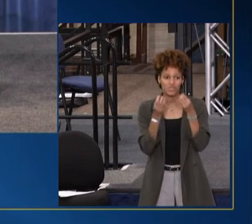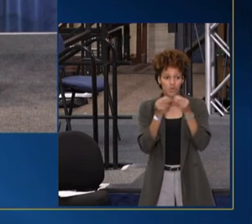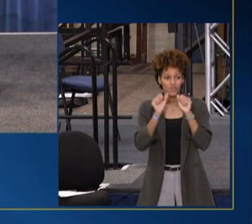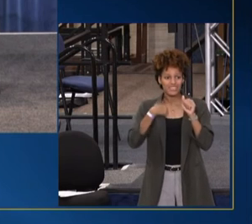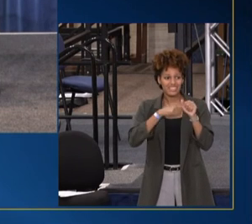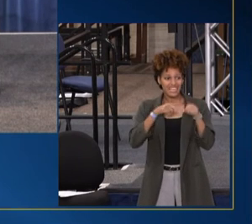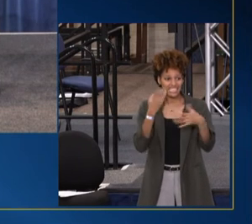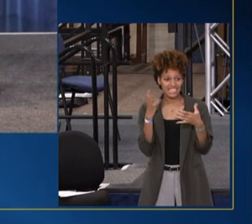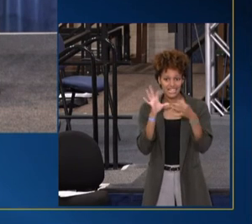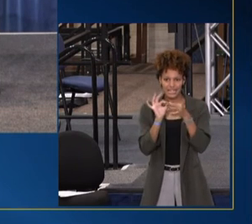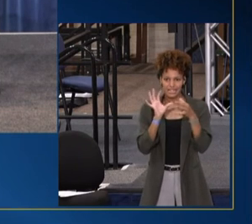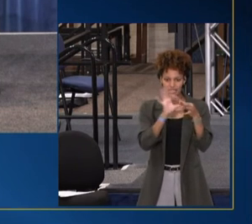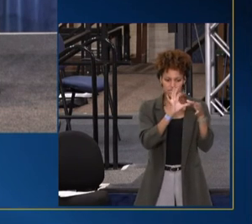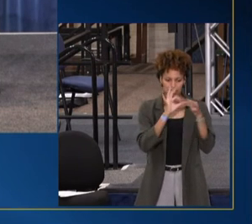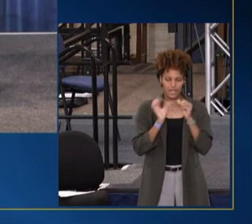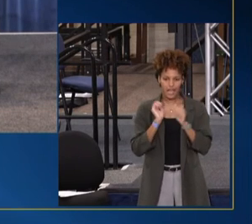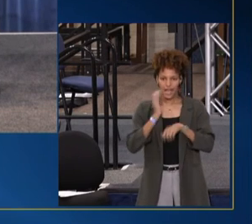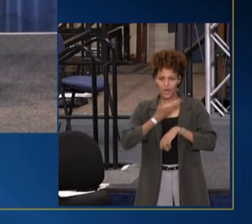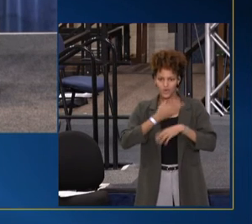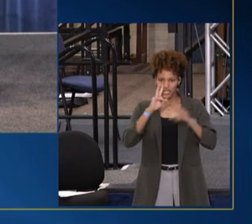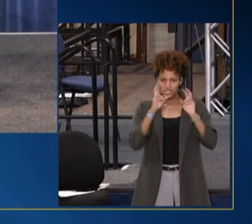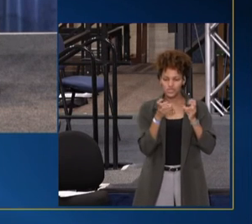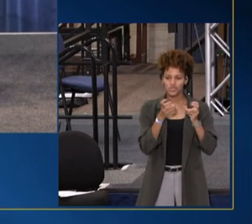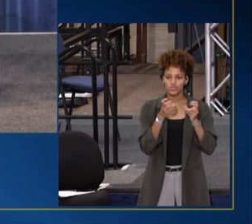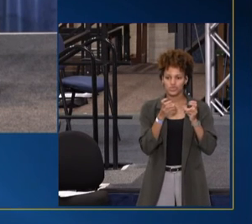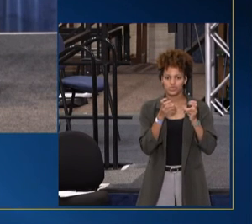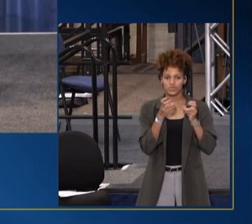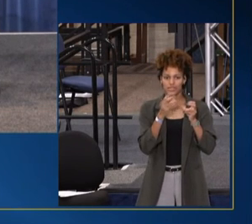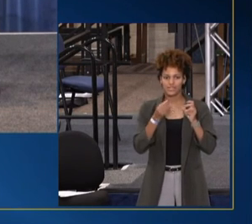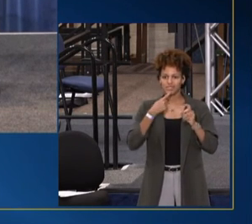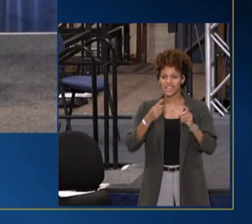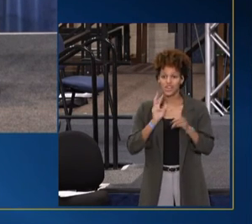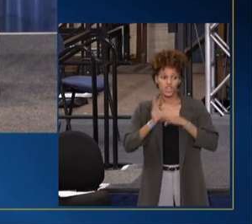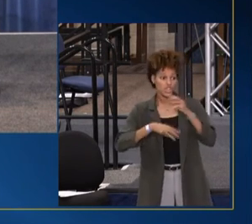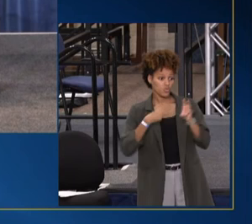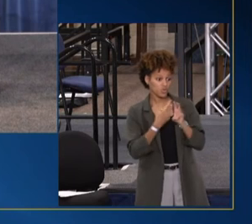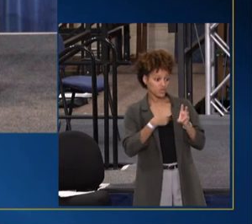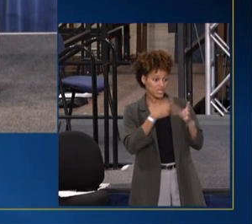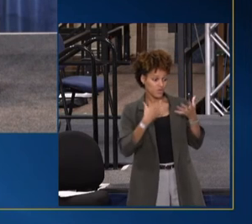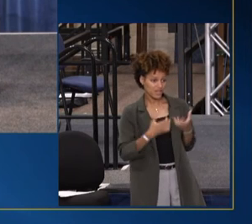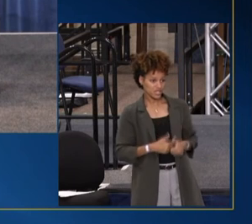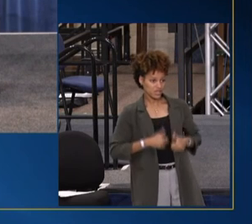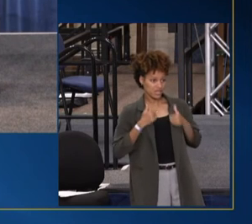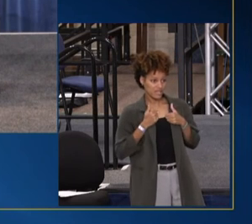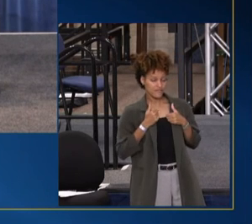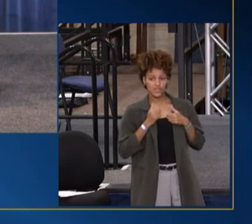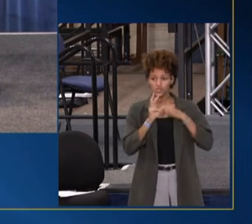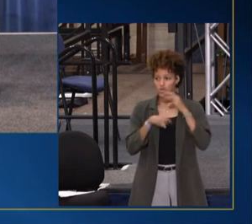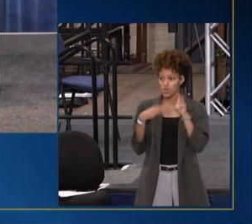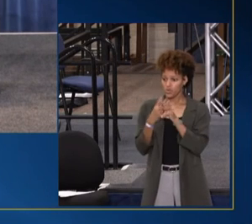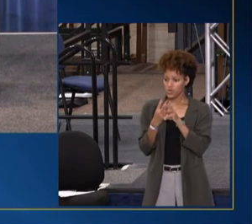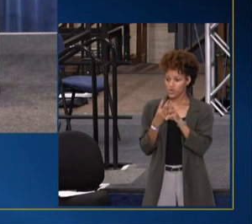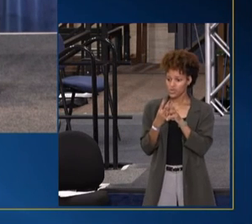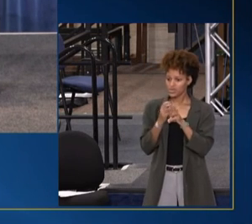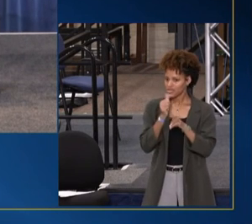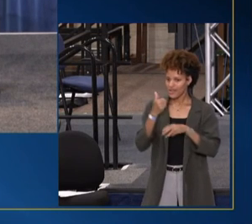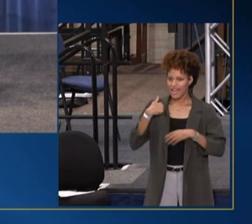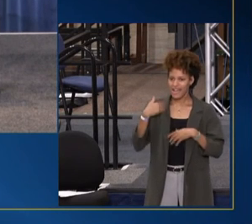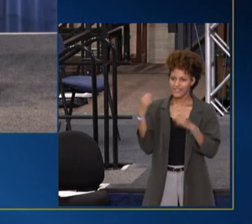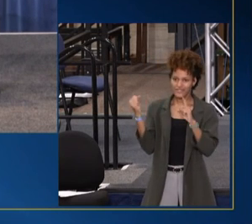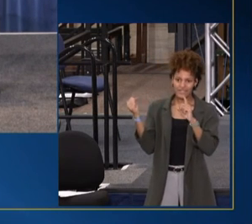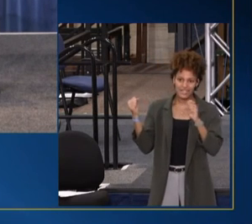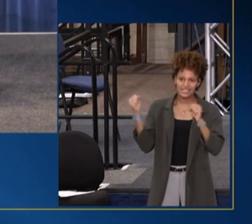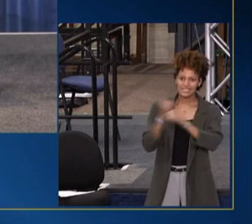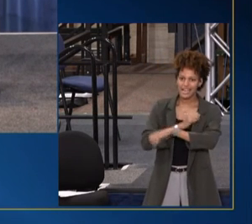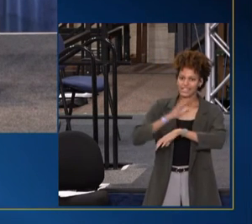connect each of our issues, and the more we can say the world we want to live in is a world where there are not attacks on our access